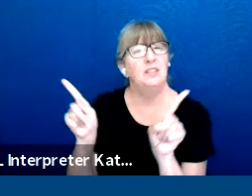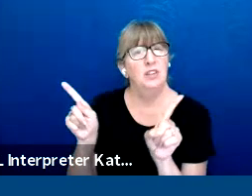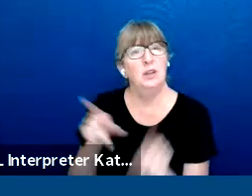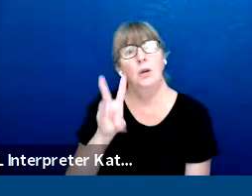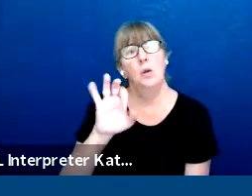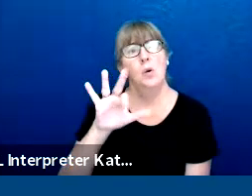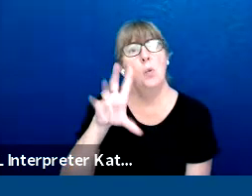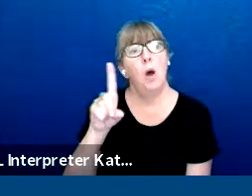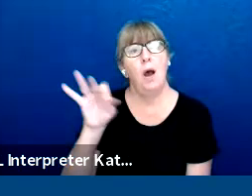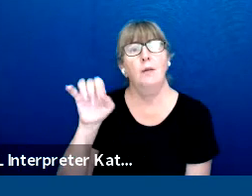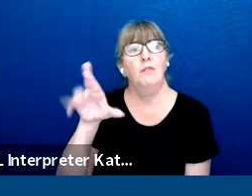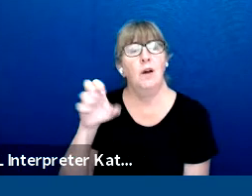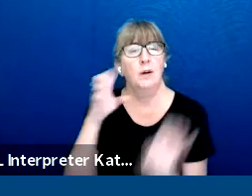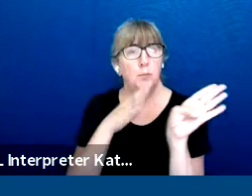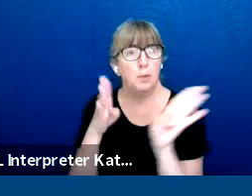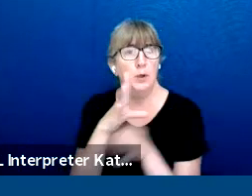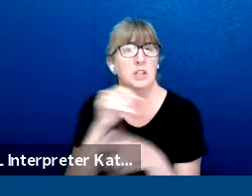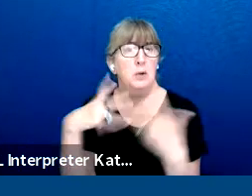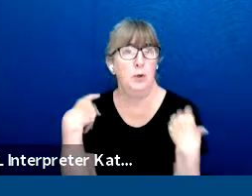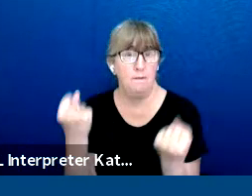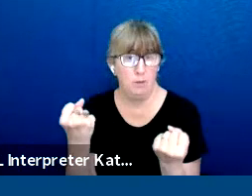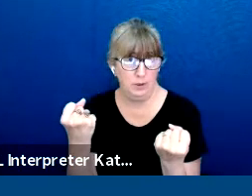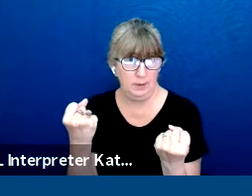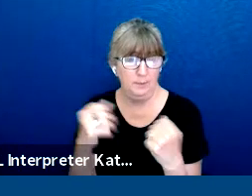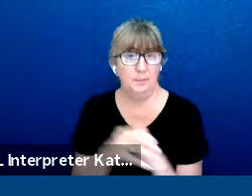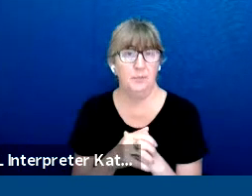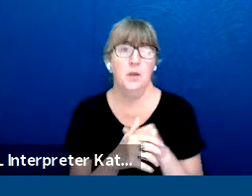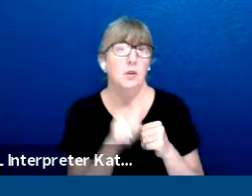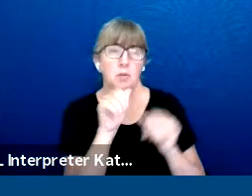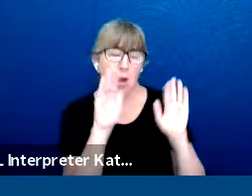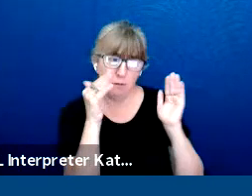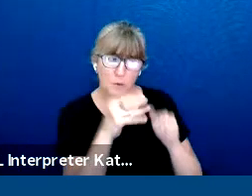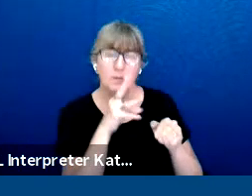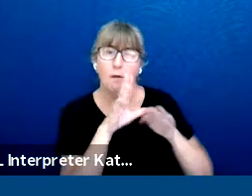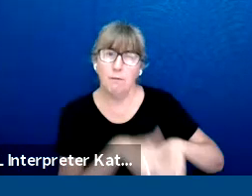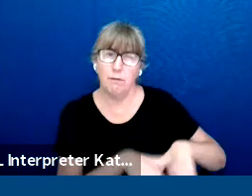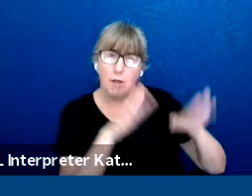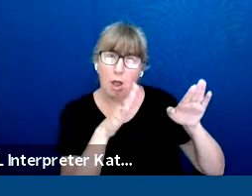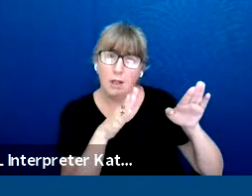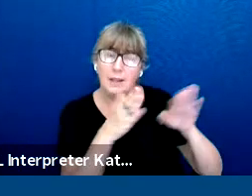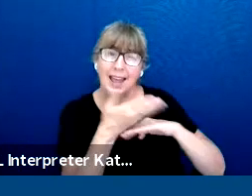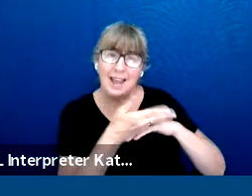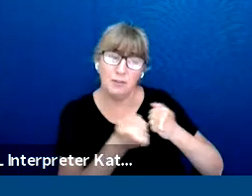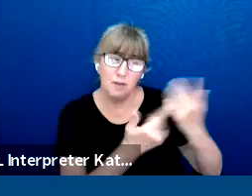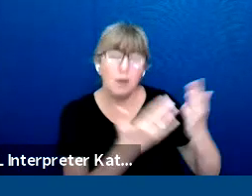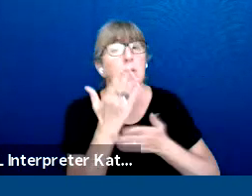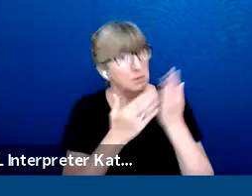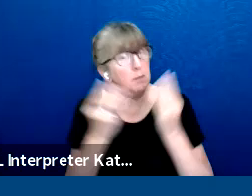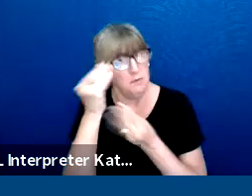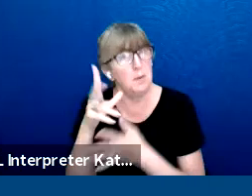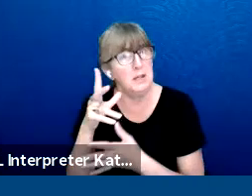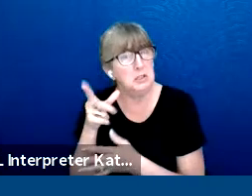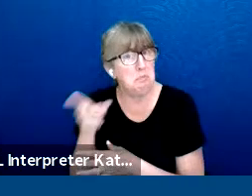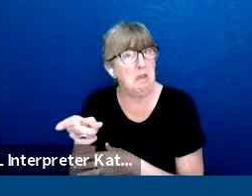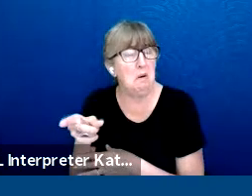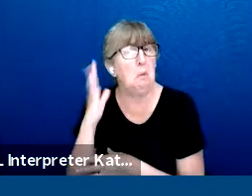wildfire preparation and recovery. So not so focused on flood after fire, but there will be some flood after fire information. But